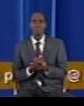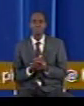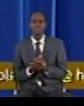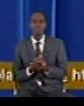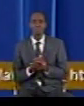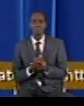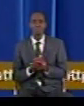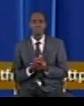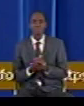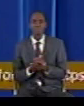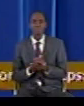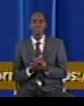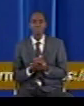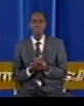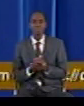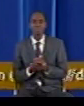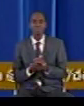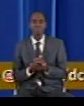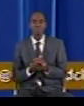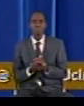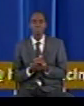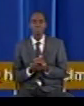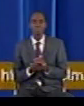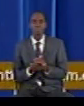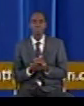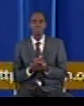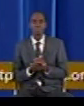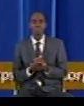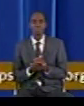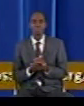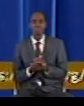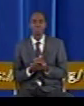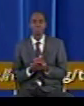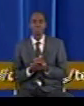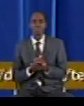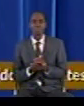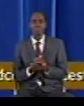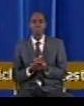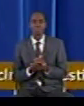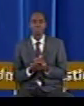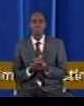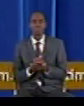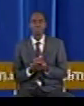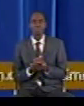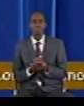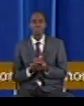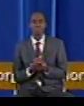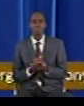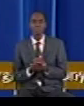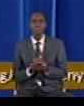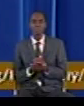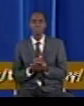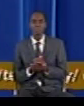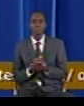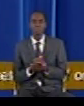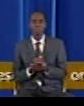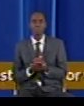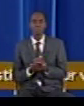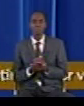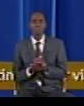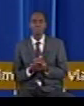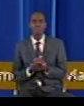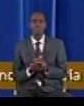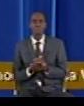Nayawo nakoma jato na igargajia na asibiti ya Bali. Basamu dasheba nazona